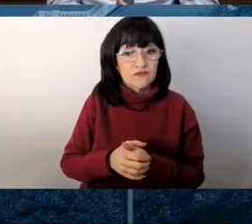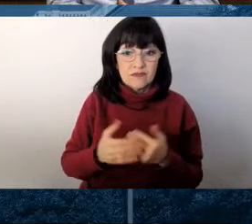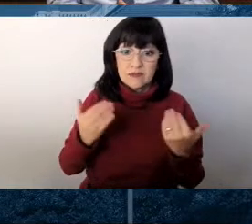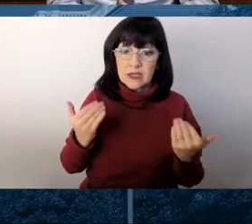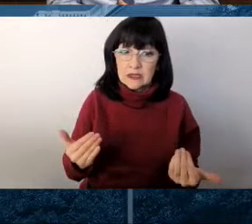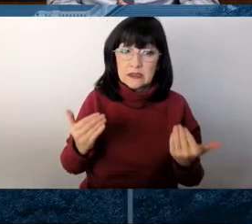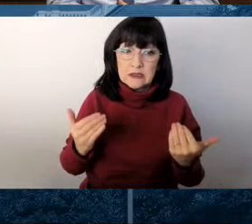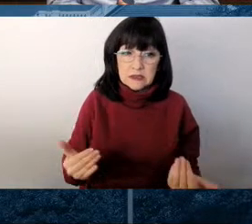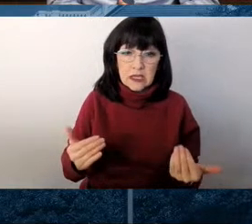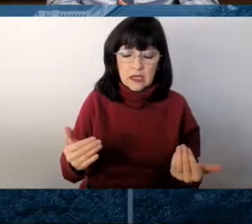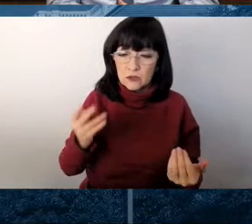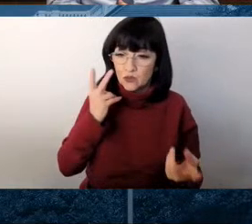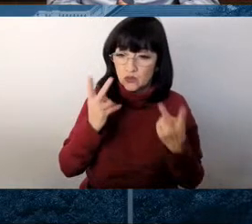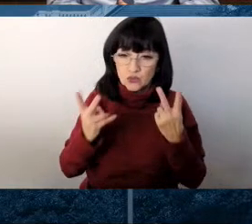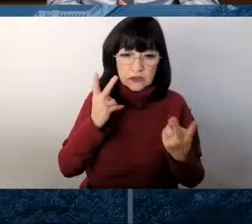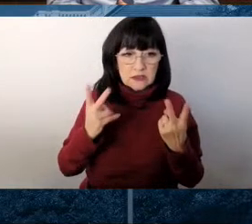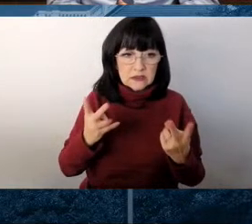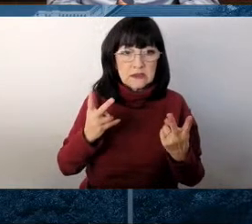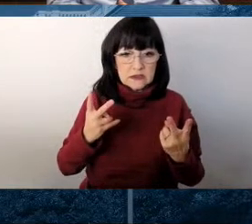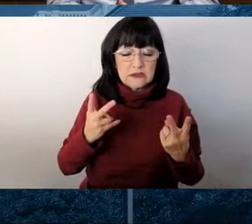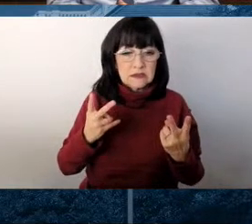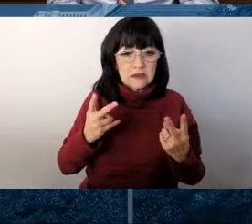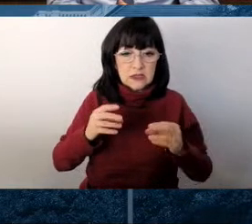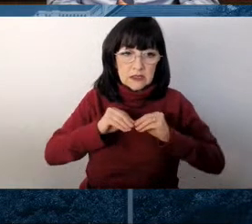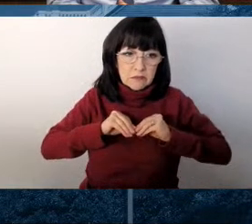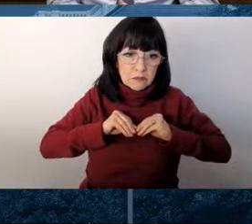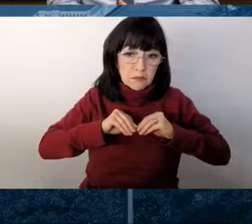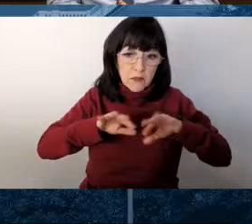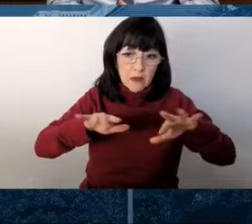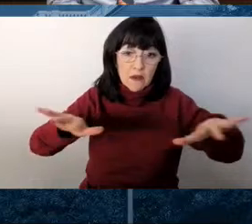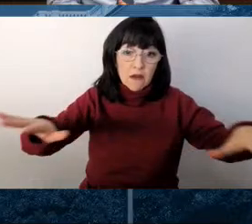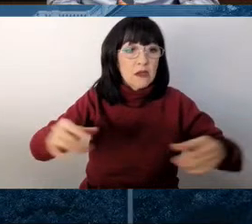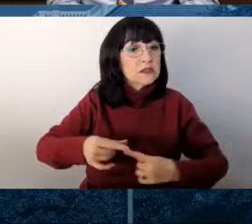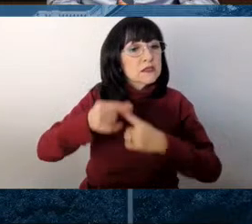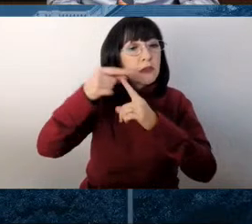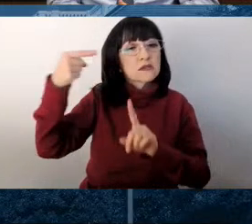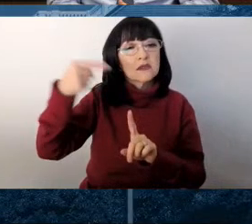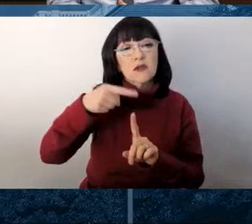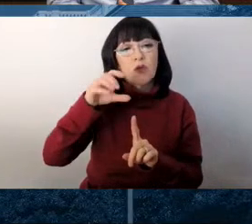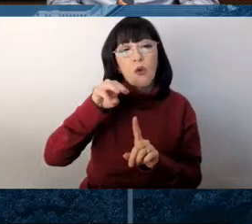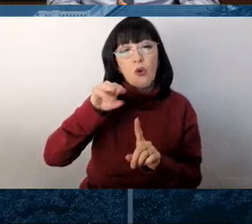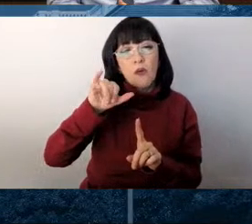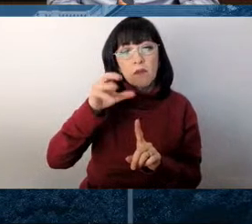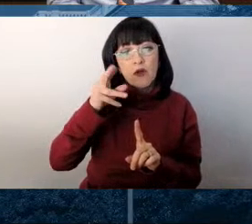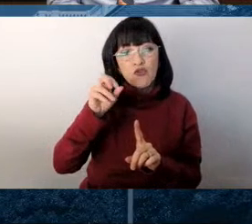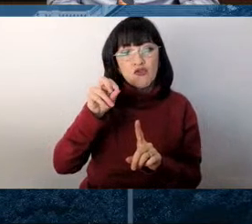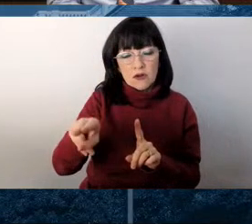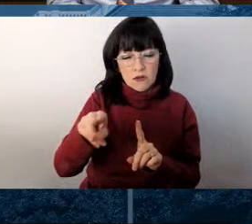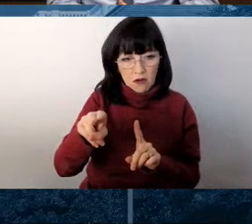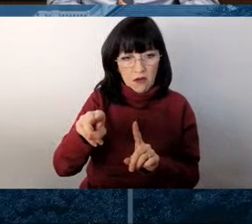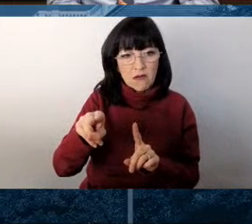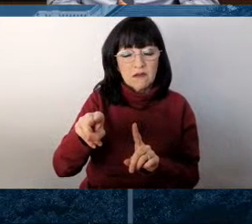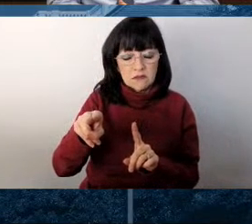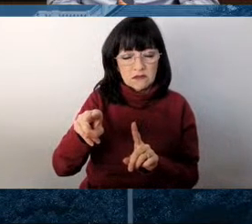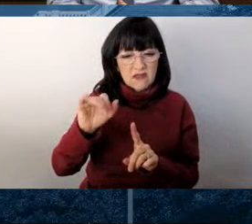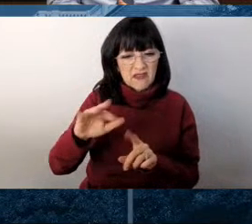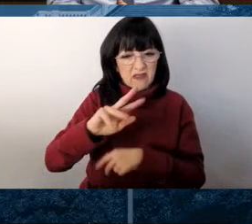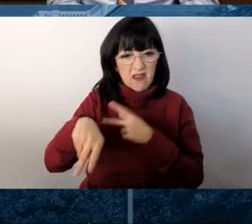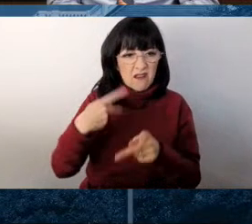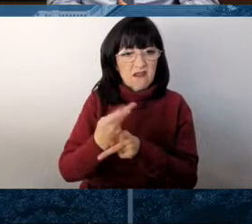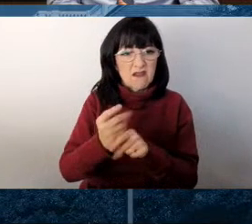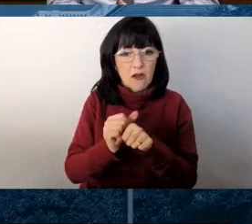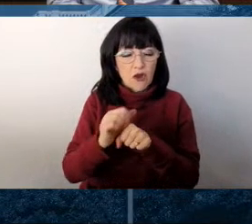of COVID-19, particularly the Omicron variant, which is very infectious, loose in our